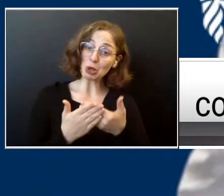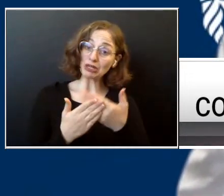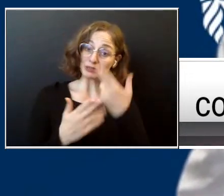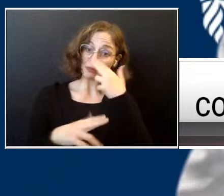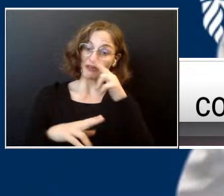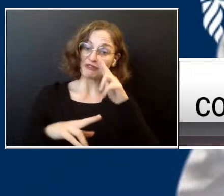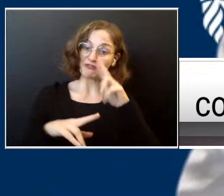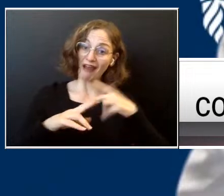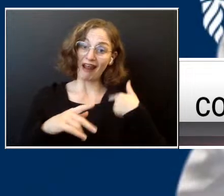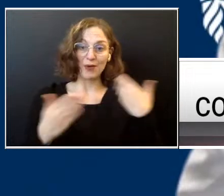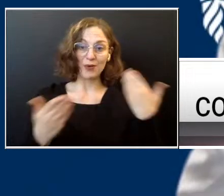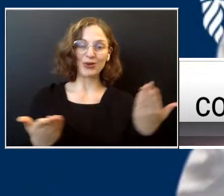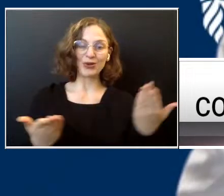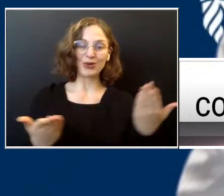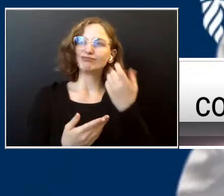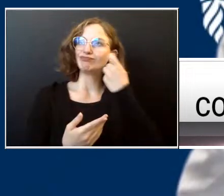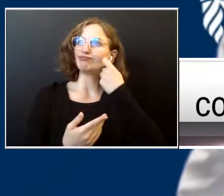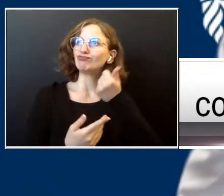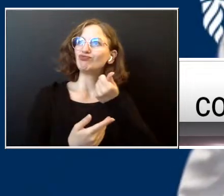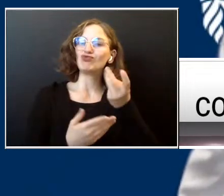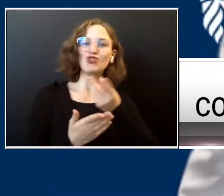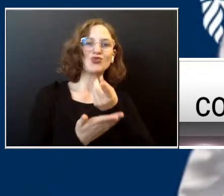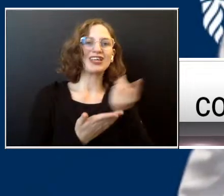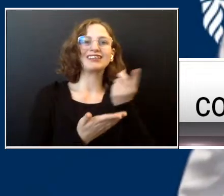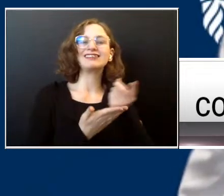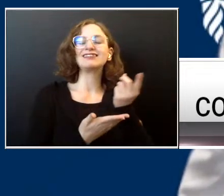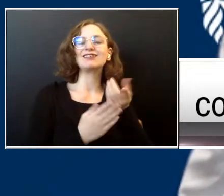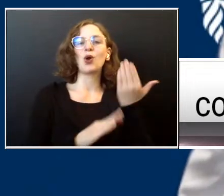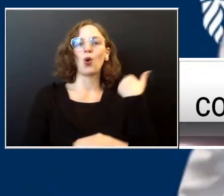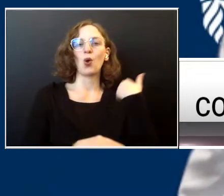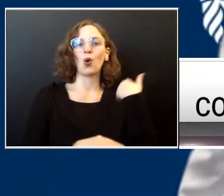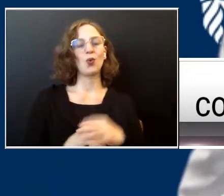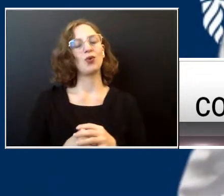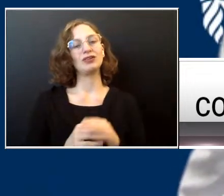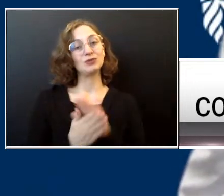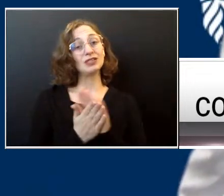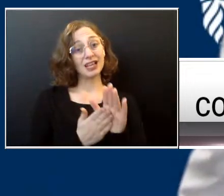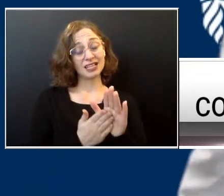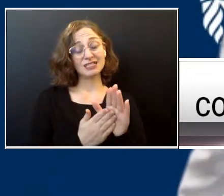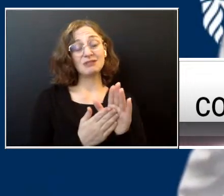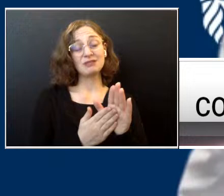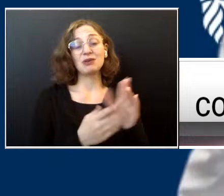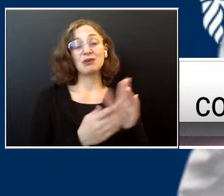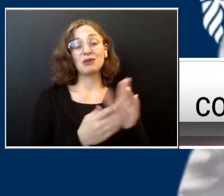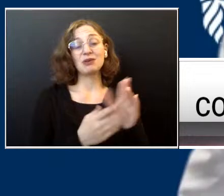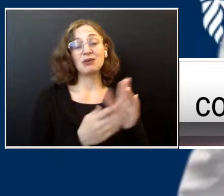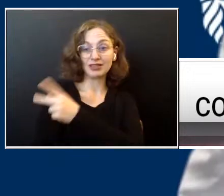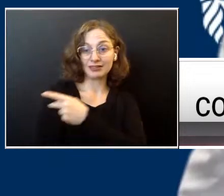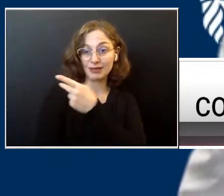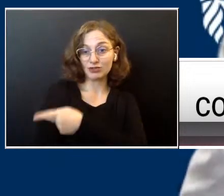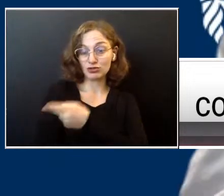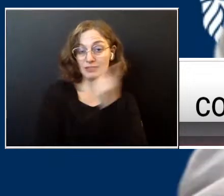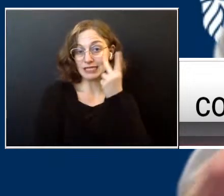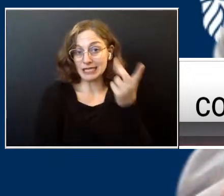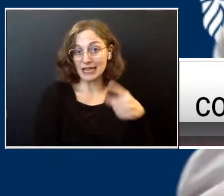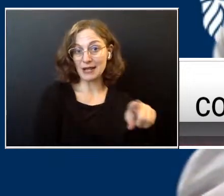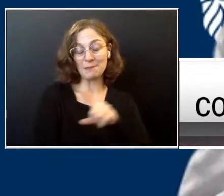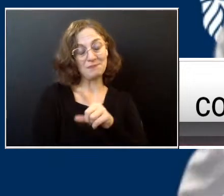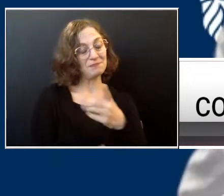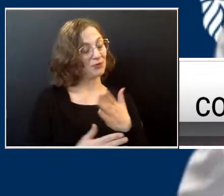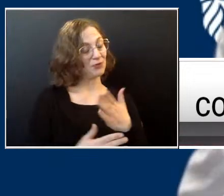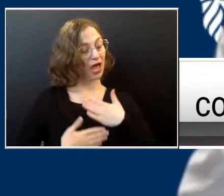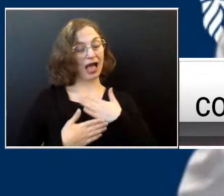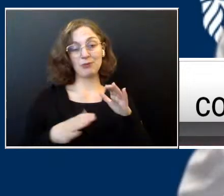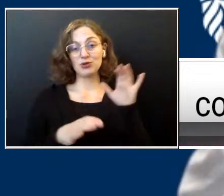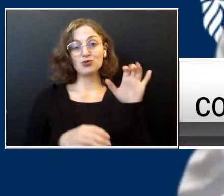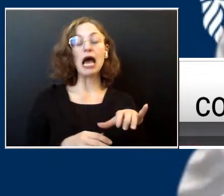ago, and it's really good to be able to treat these patients and be seeing them. So I think we're all happy to be doing that. As far as